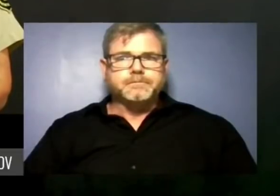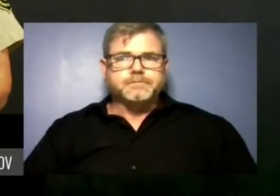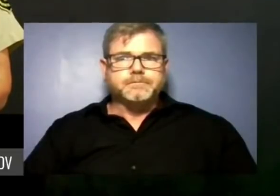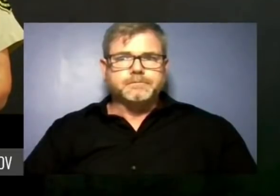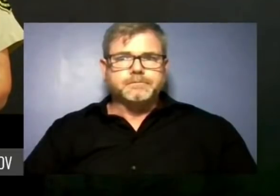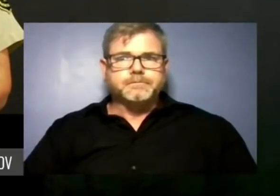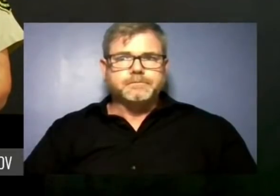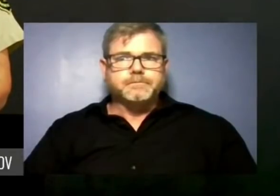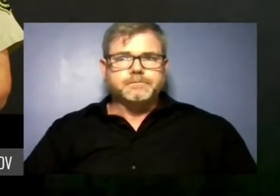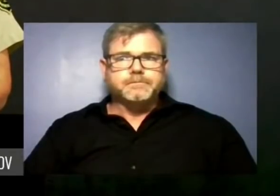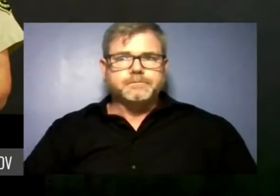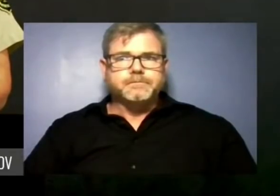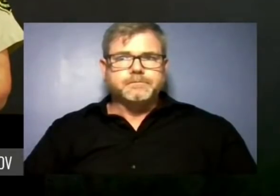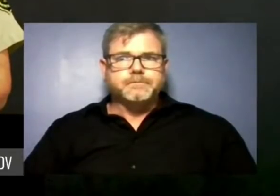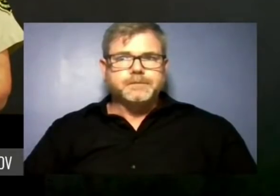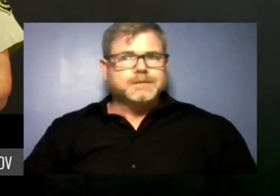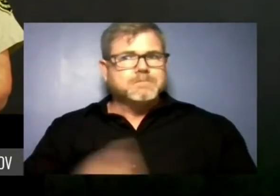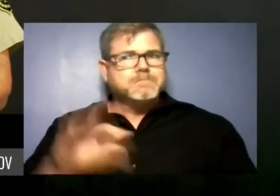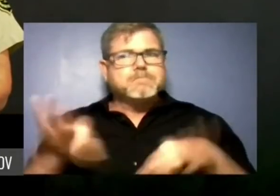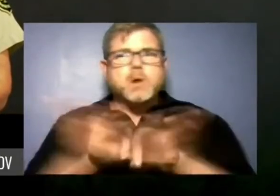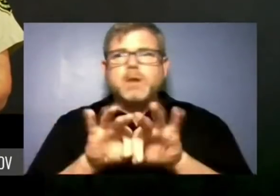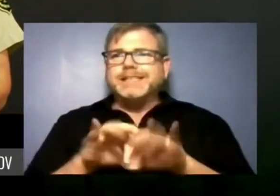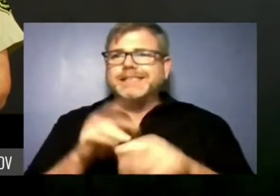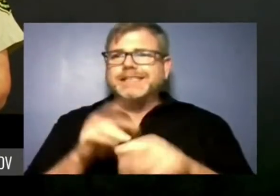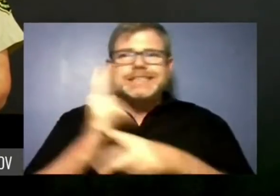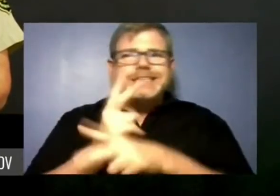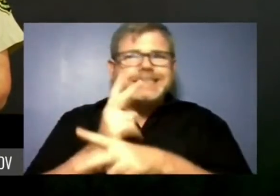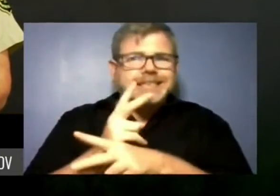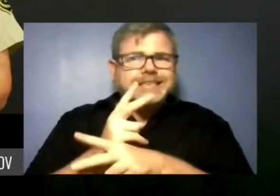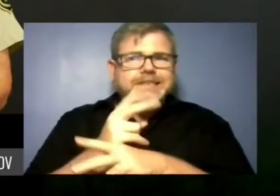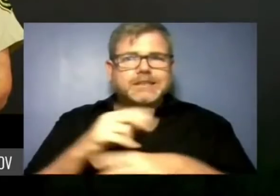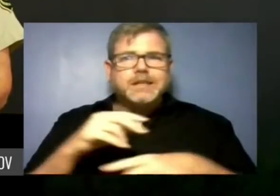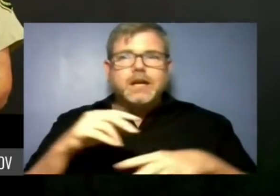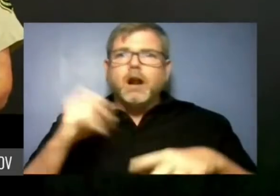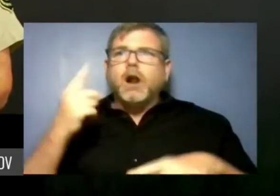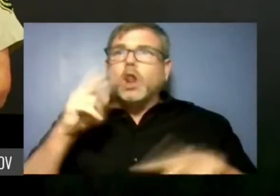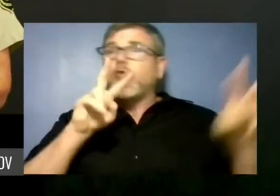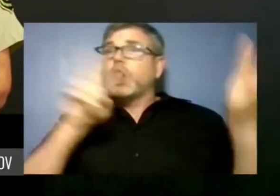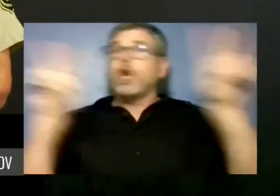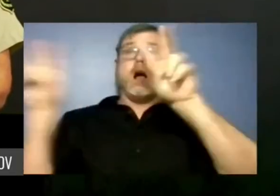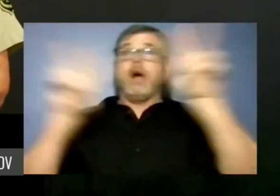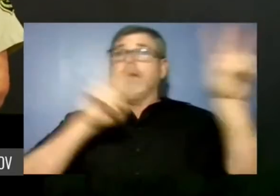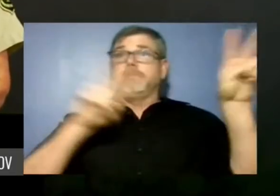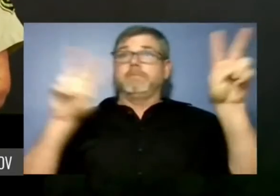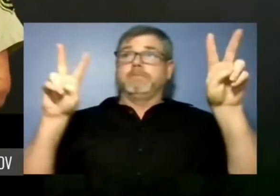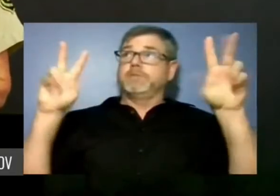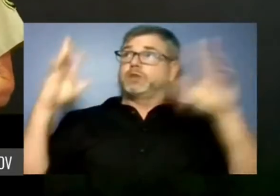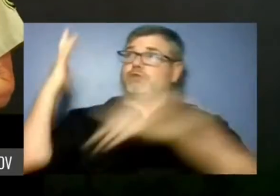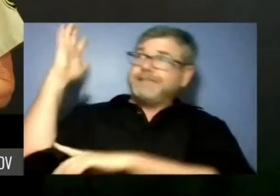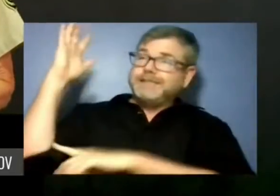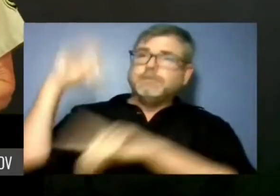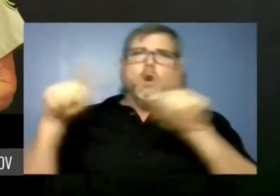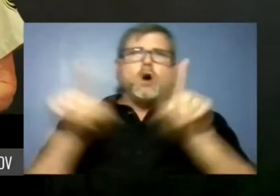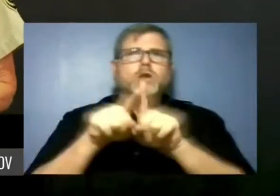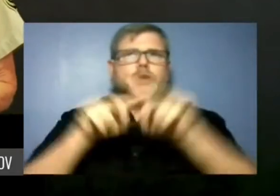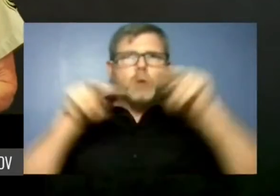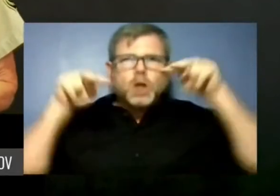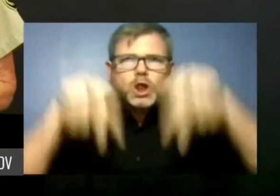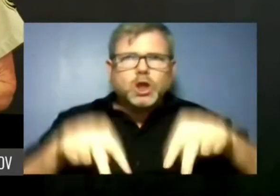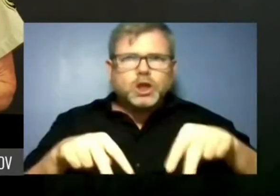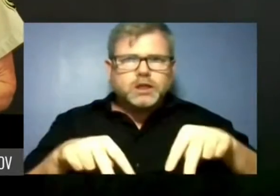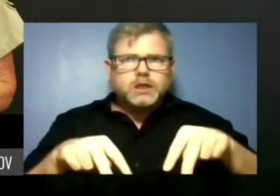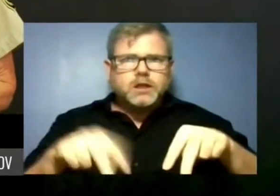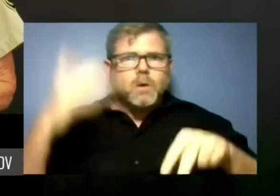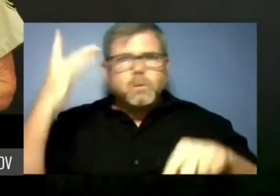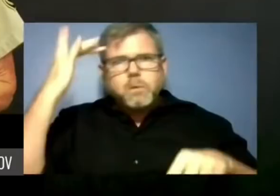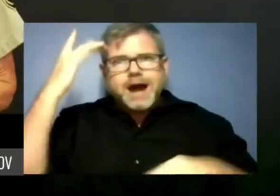do travel into the forest, just stay on the roads as much as you possibly can. And then the last thing is just being aware